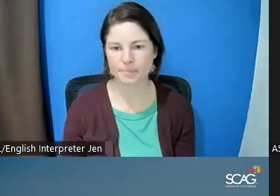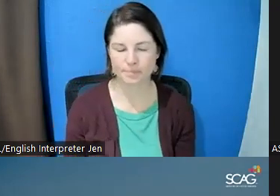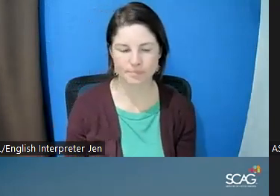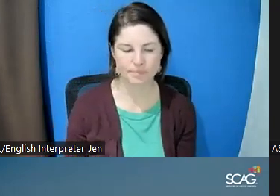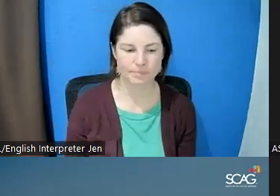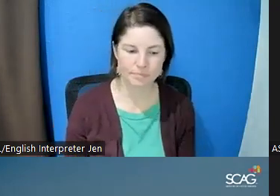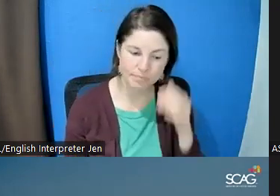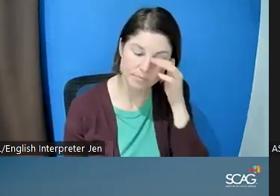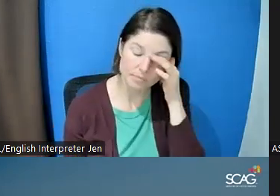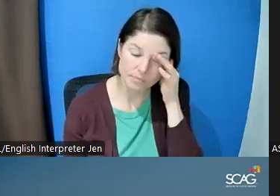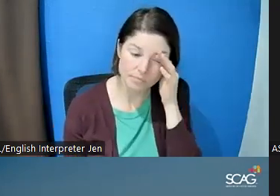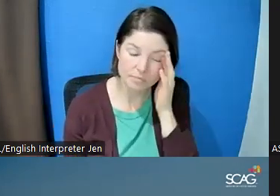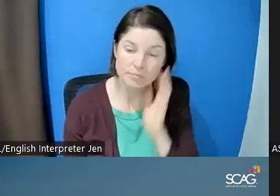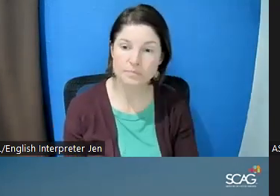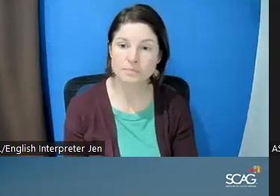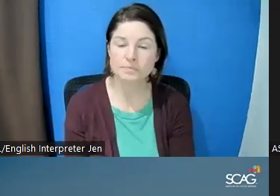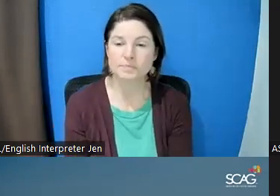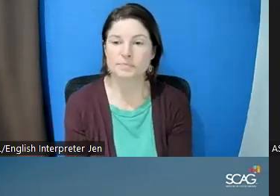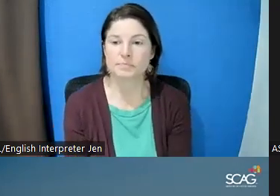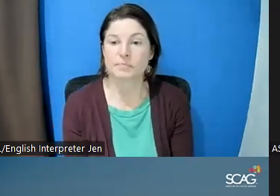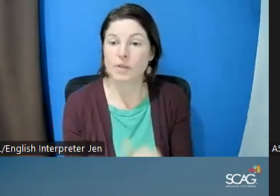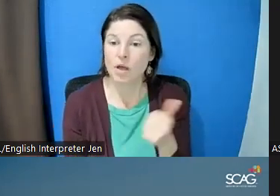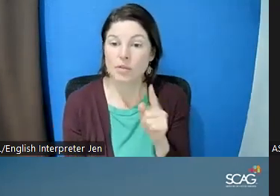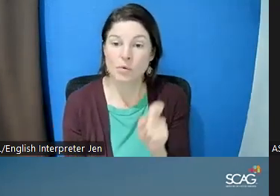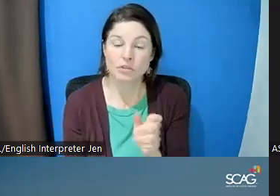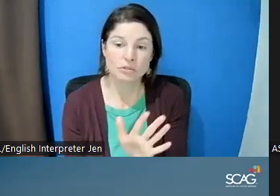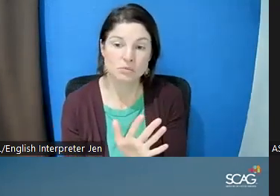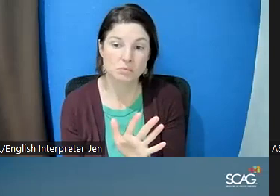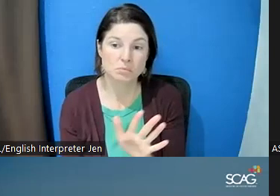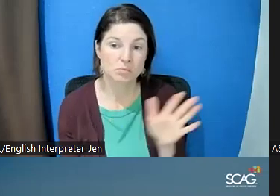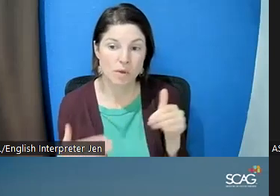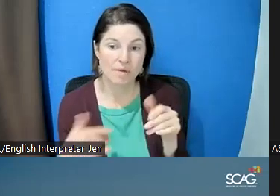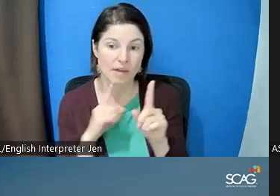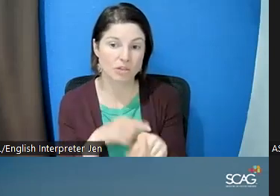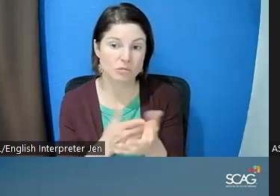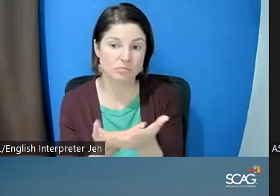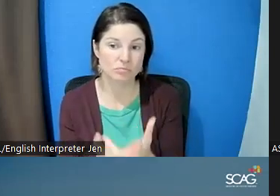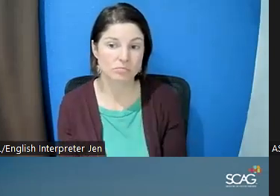All right. Any other questions that we have not gotten to?